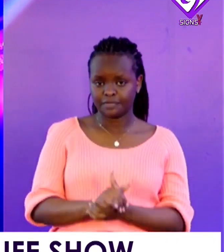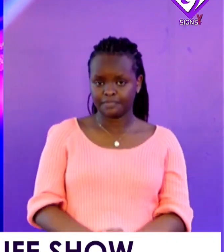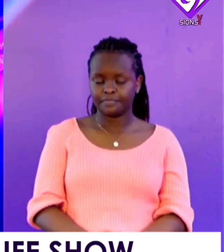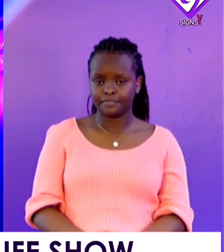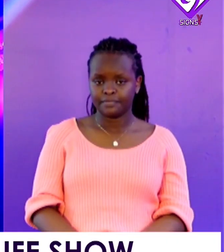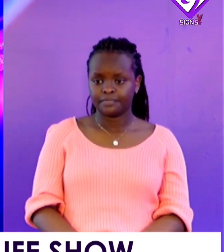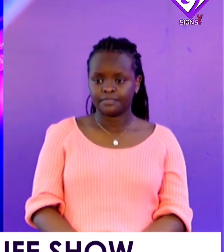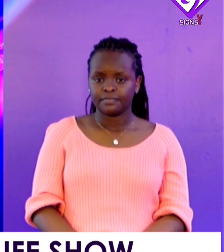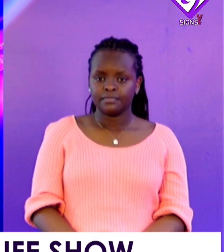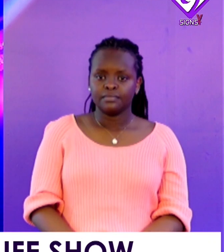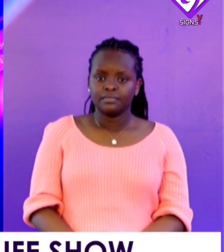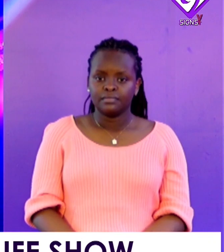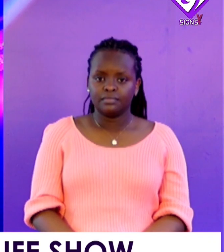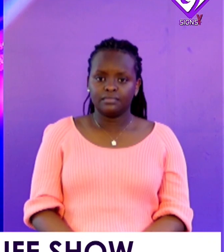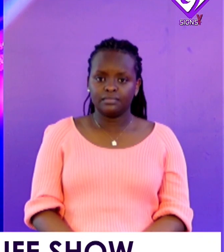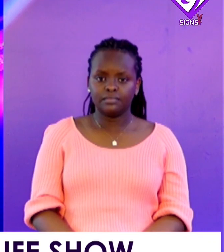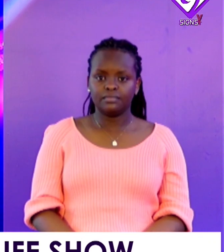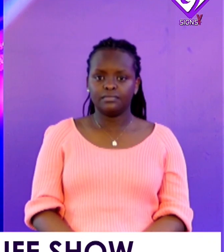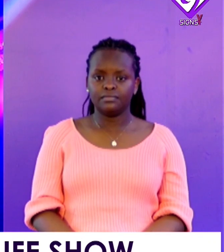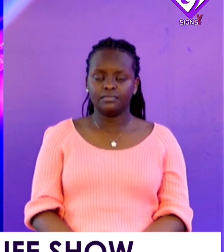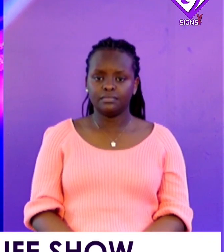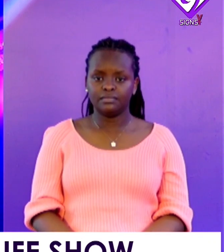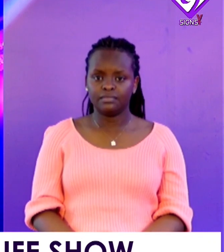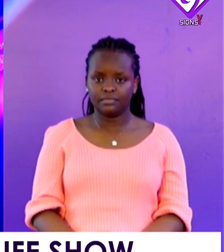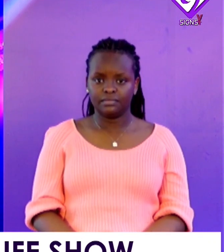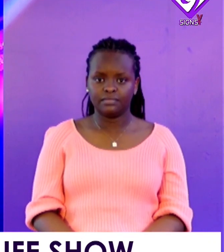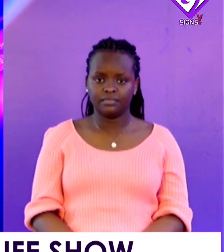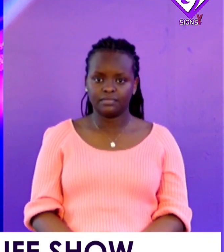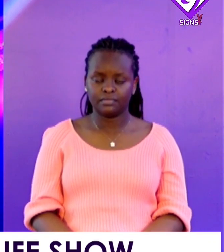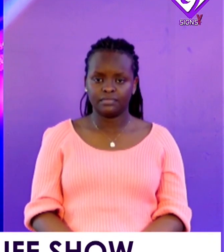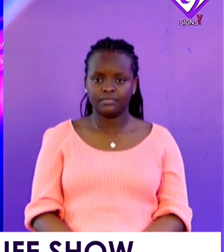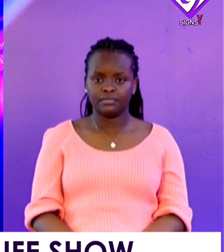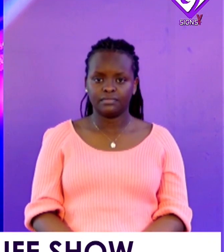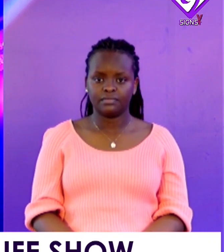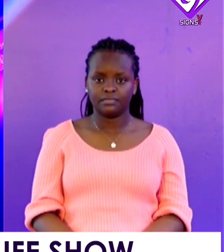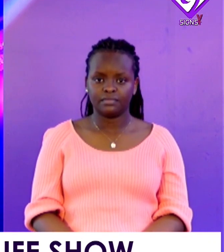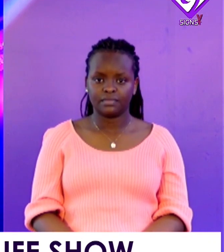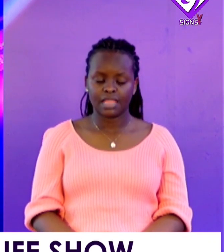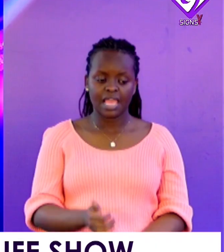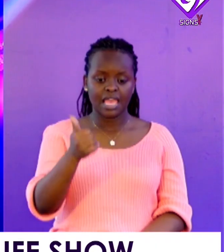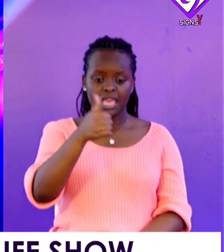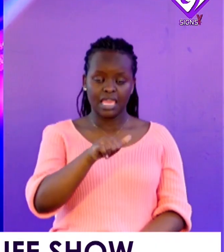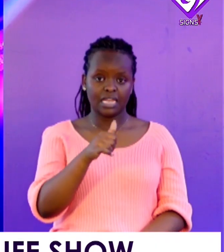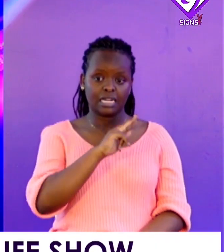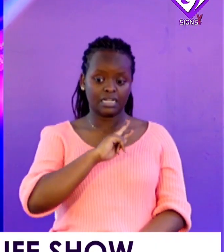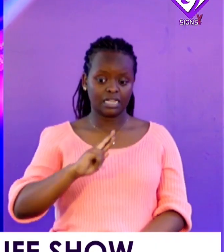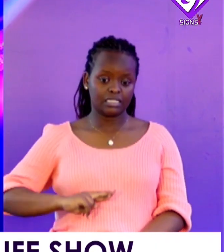any institution, they say the church or any Christian gathering or any religious